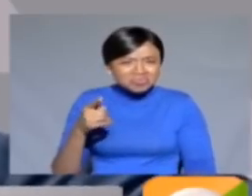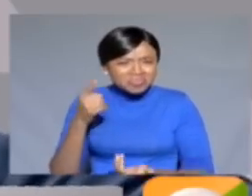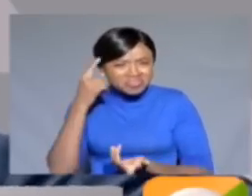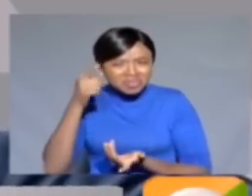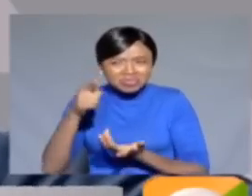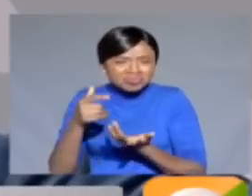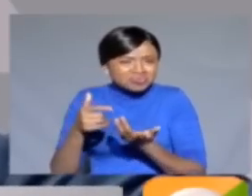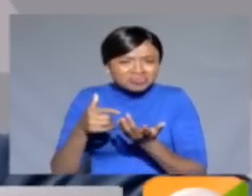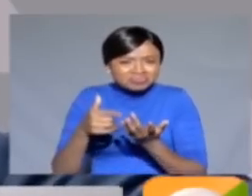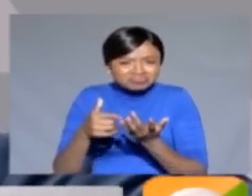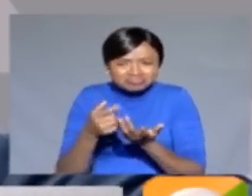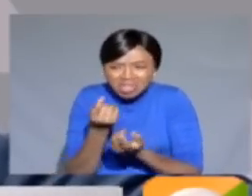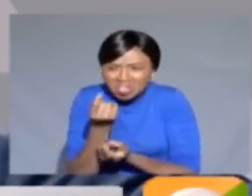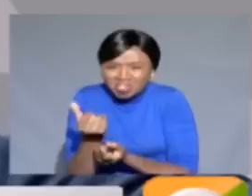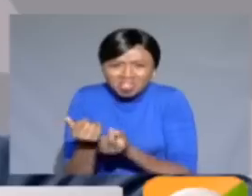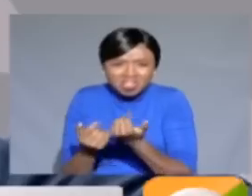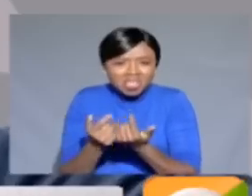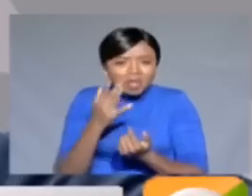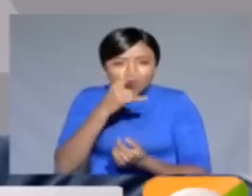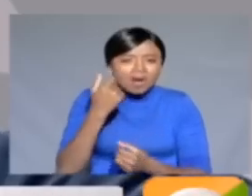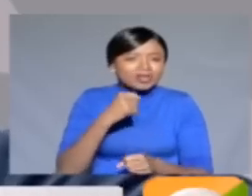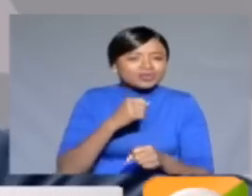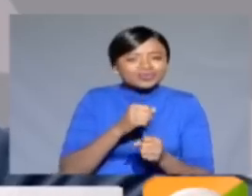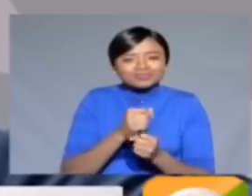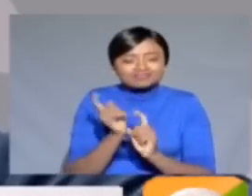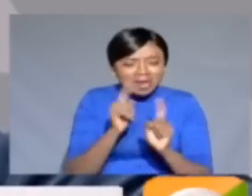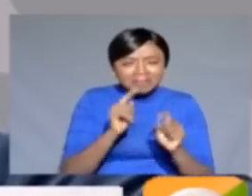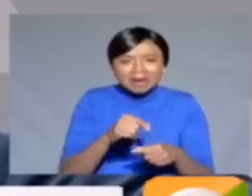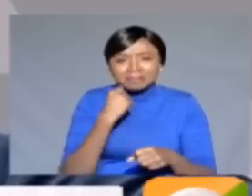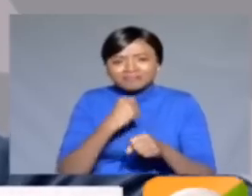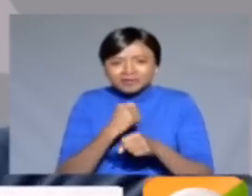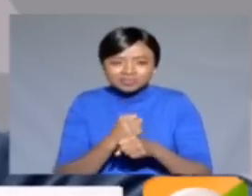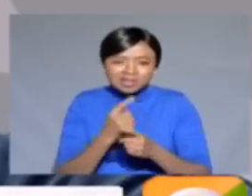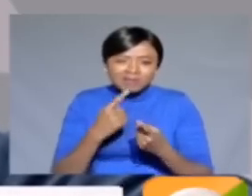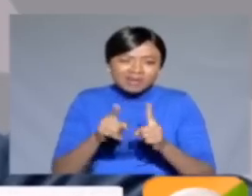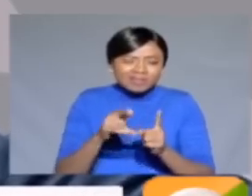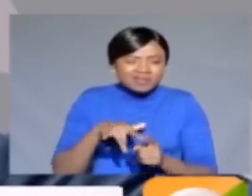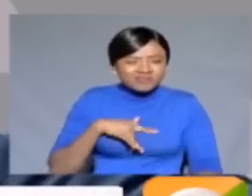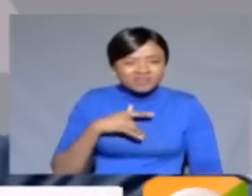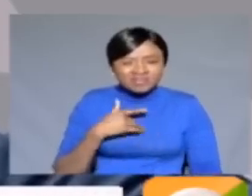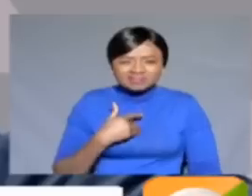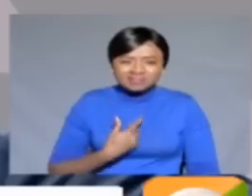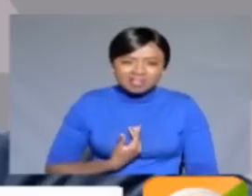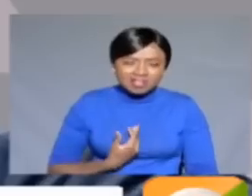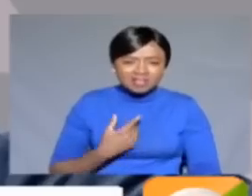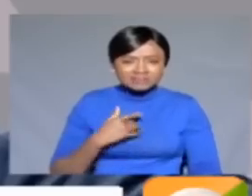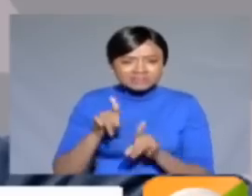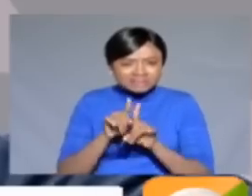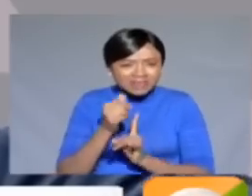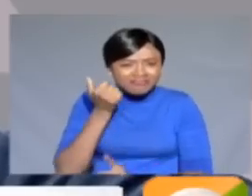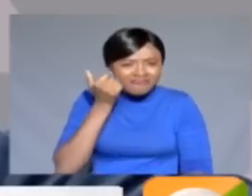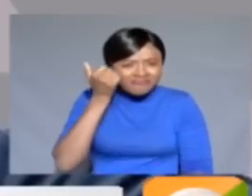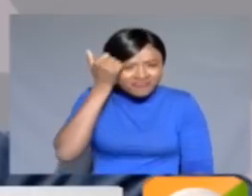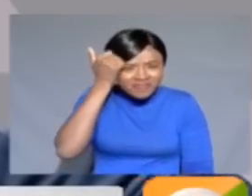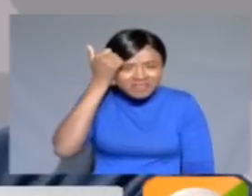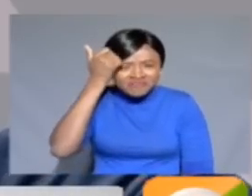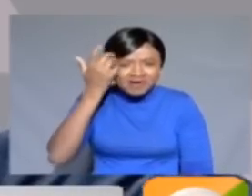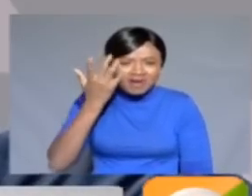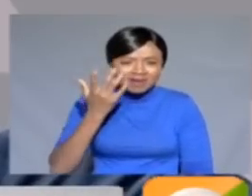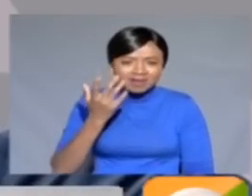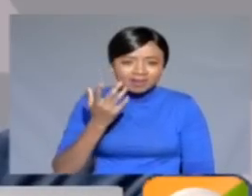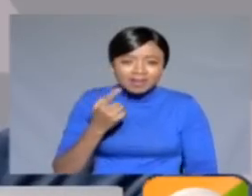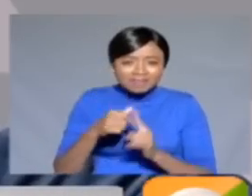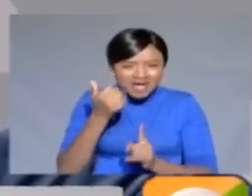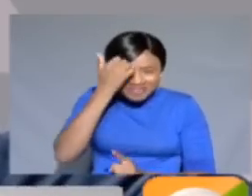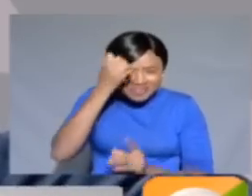it's because you know you're skipping, you know, functions in the evening and stuff like that." Yeah. So I was feeling tired. I was running temperatures from time to time, but the temperatures didn't